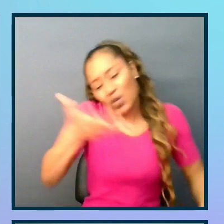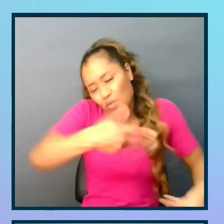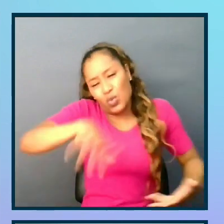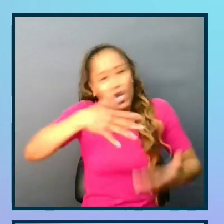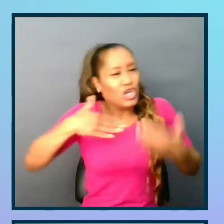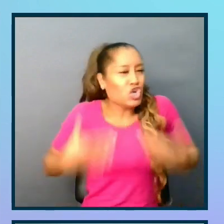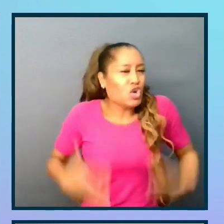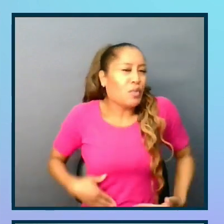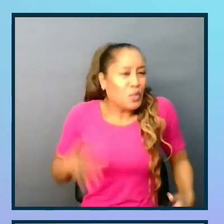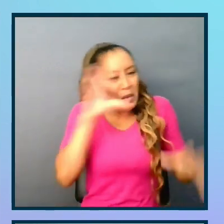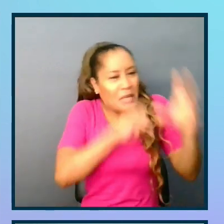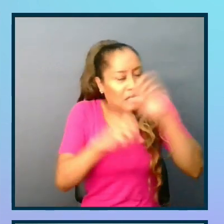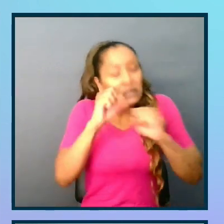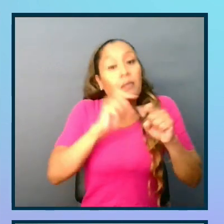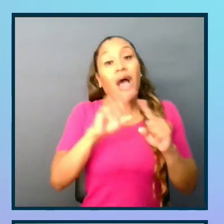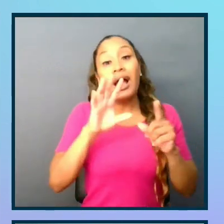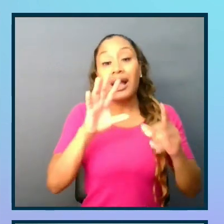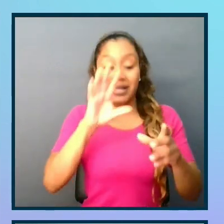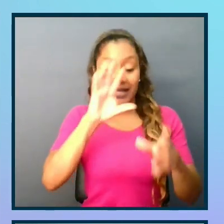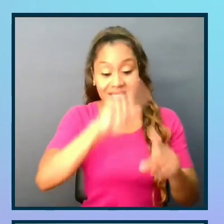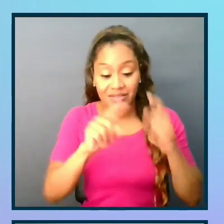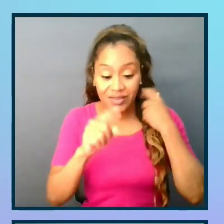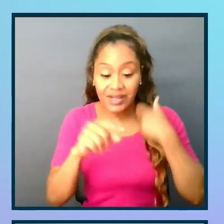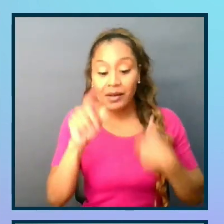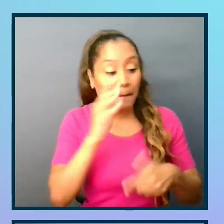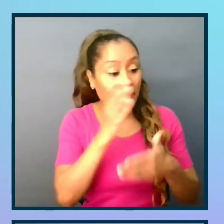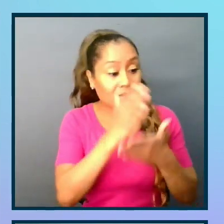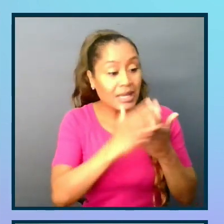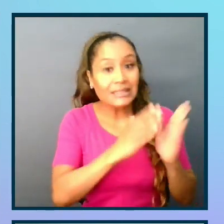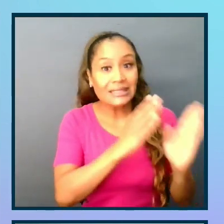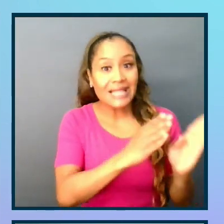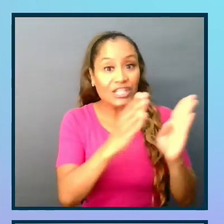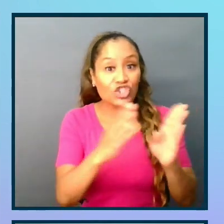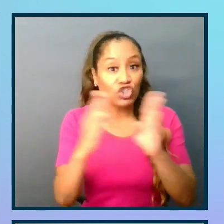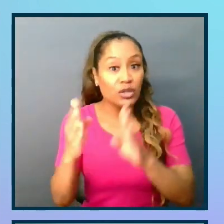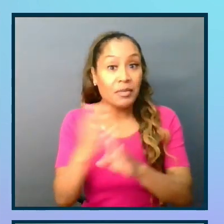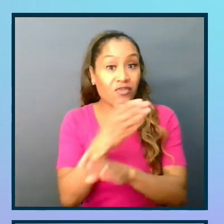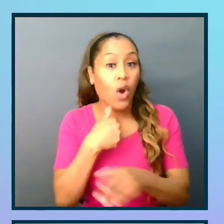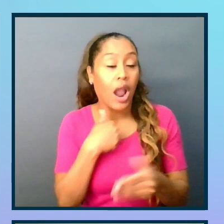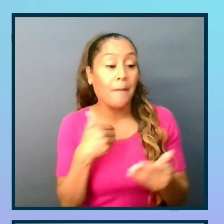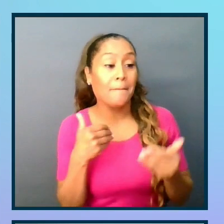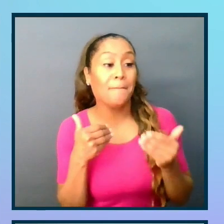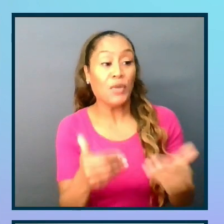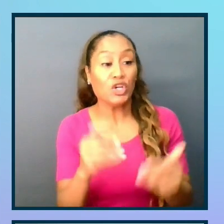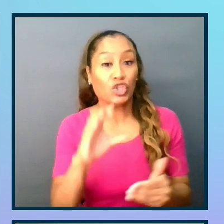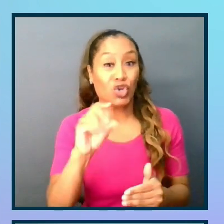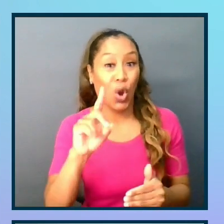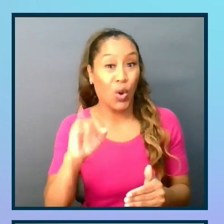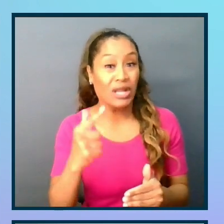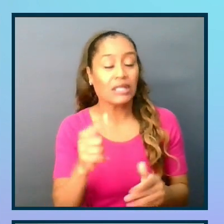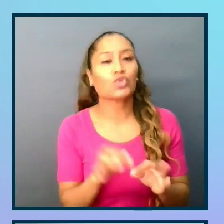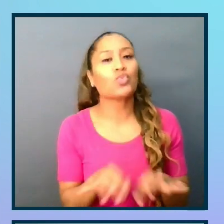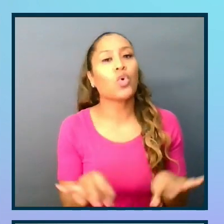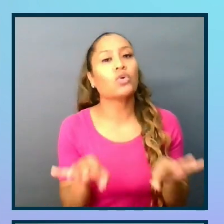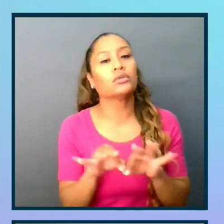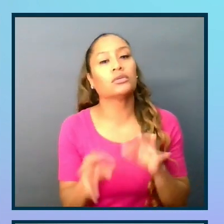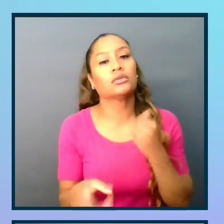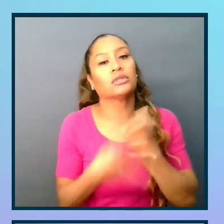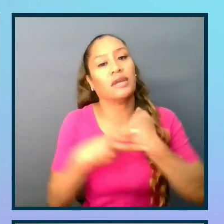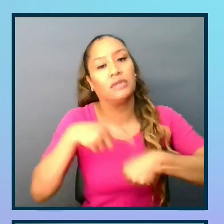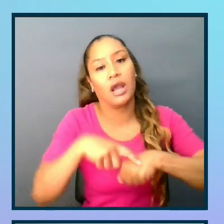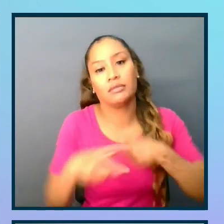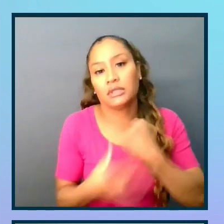So having all these different stages before I even push code is crucial, and it ends up saving the company time and money,